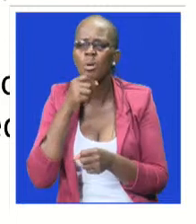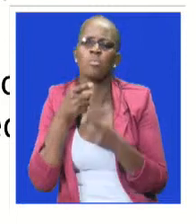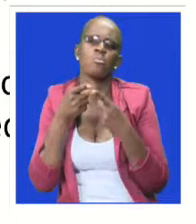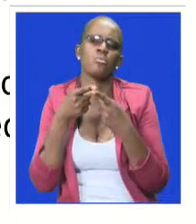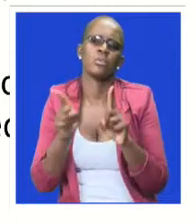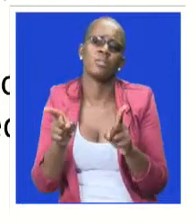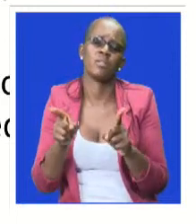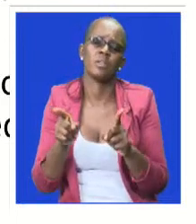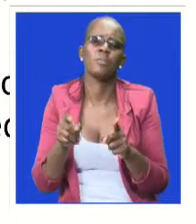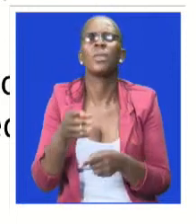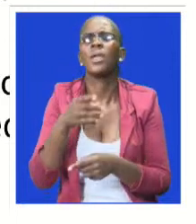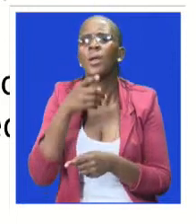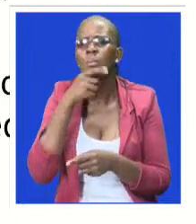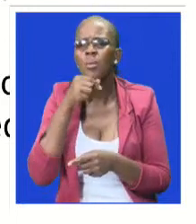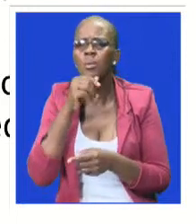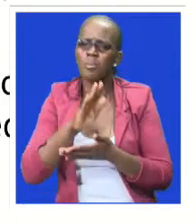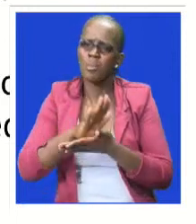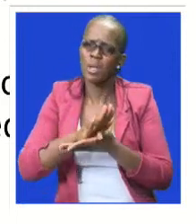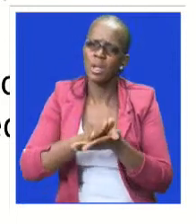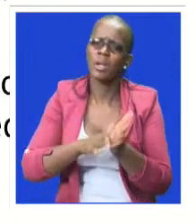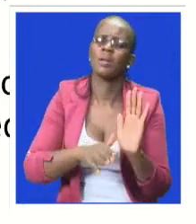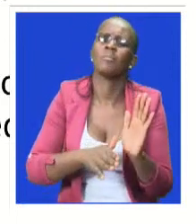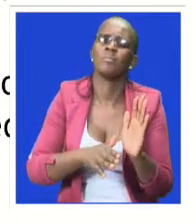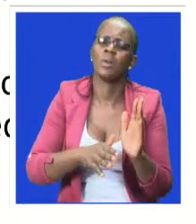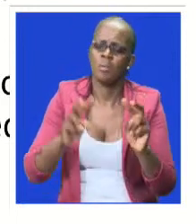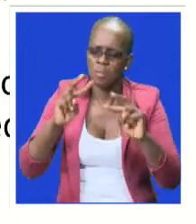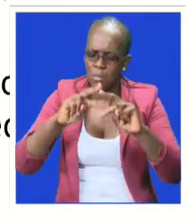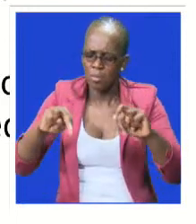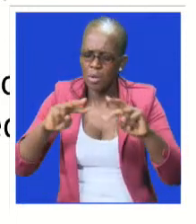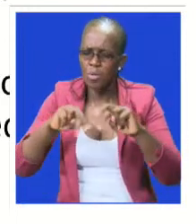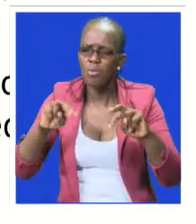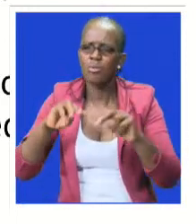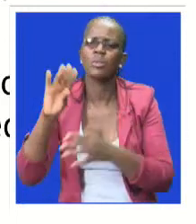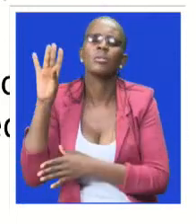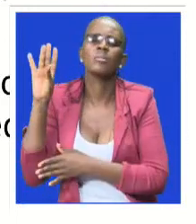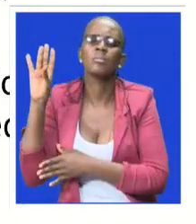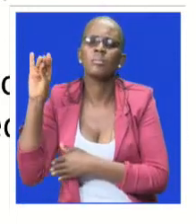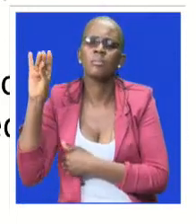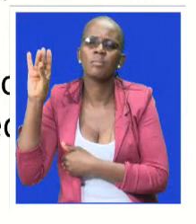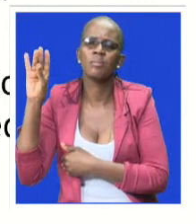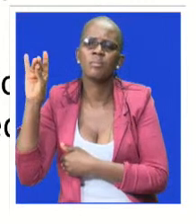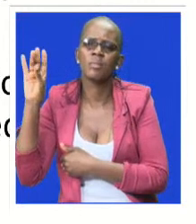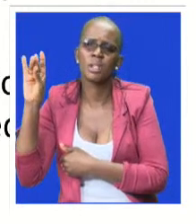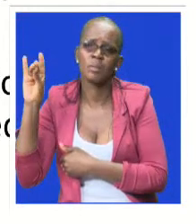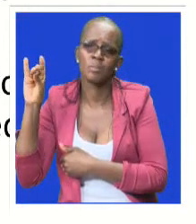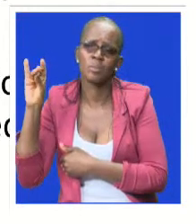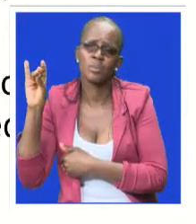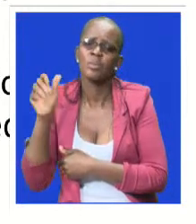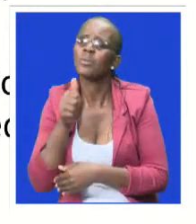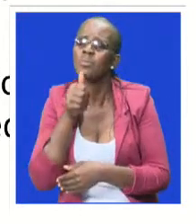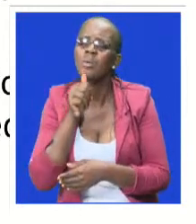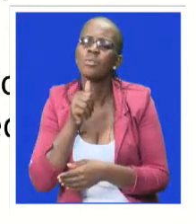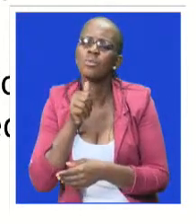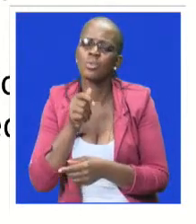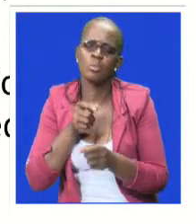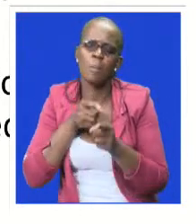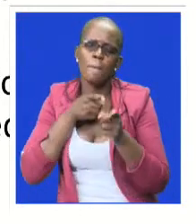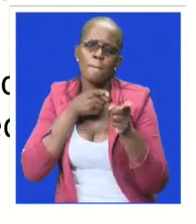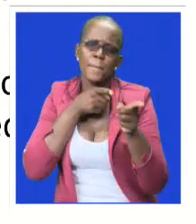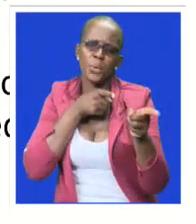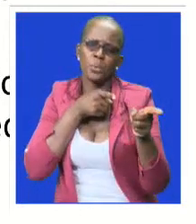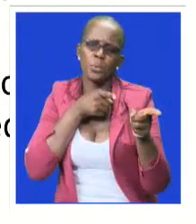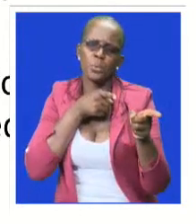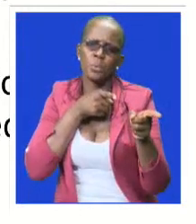the animals. And what were they using when hunting the animals? They used wooden bows